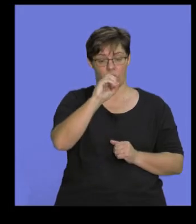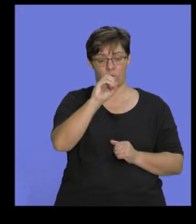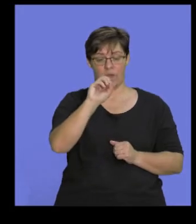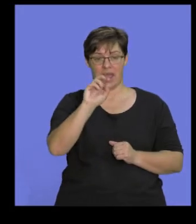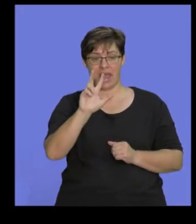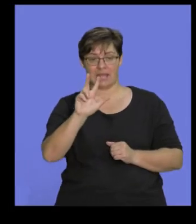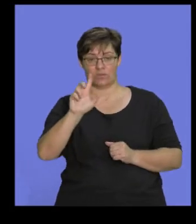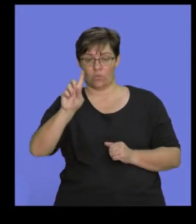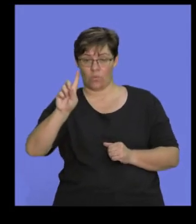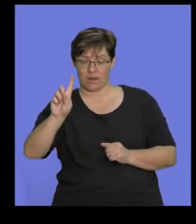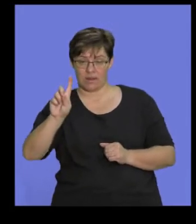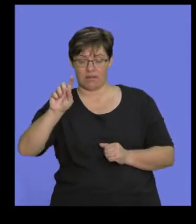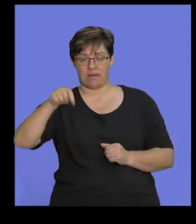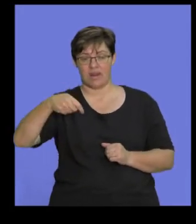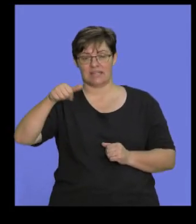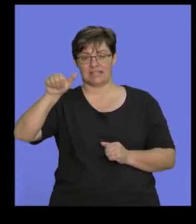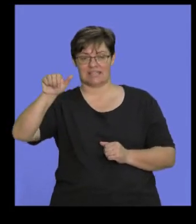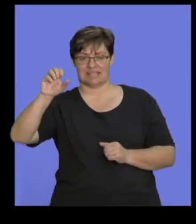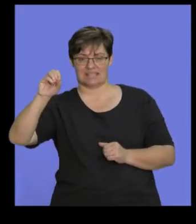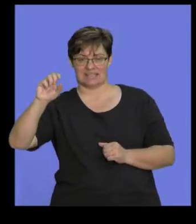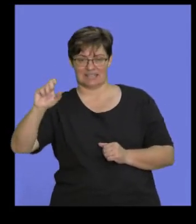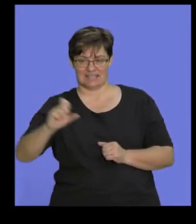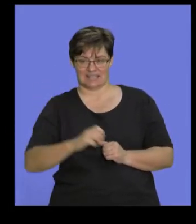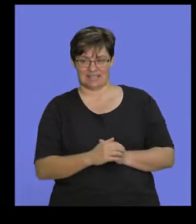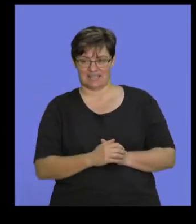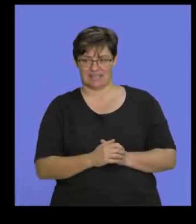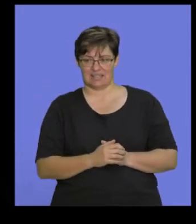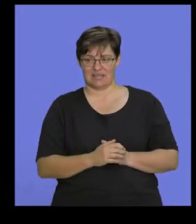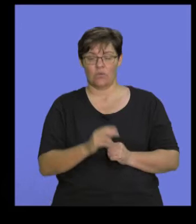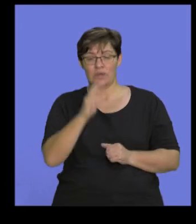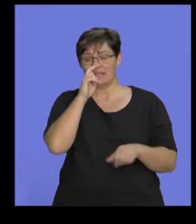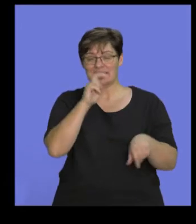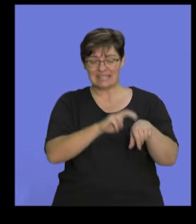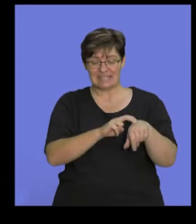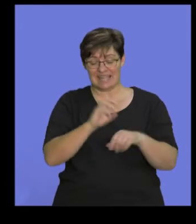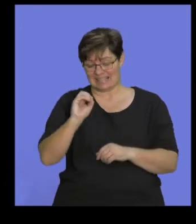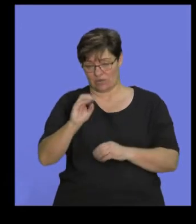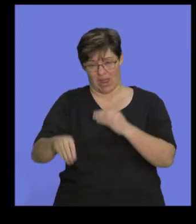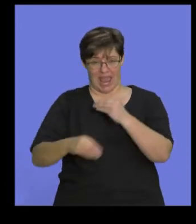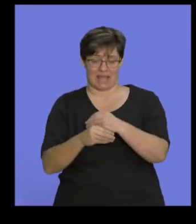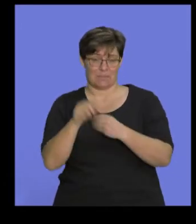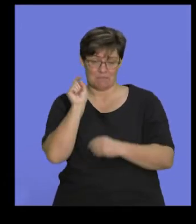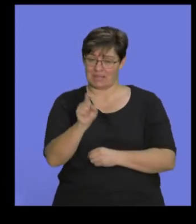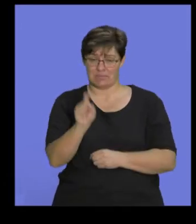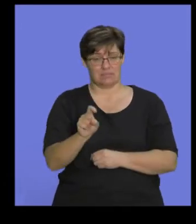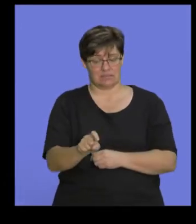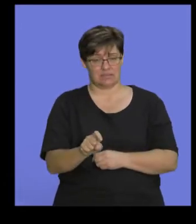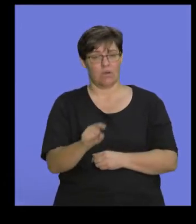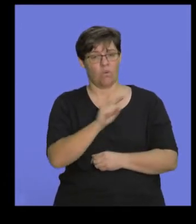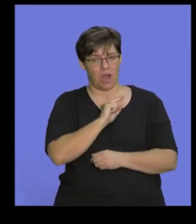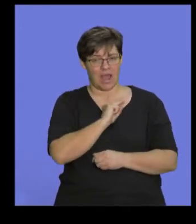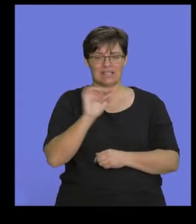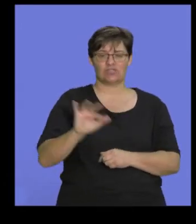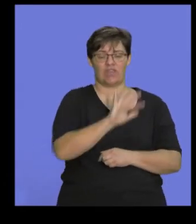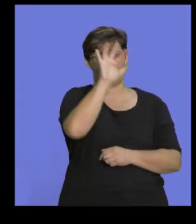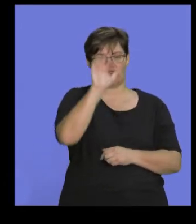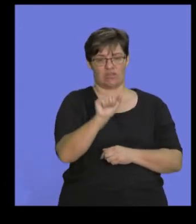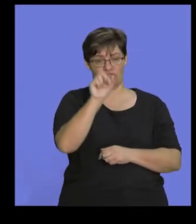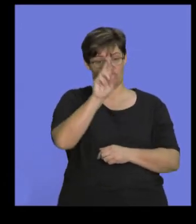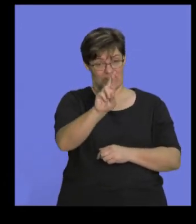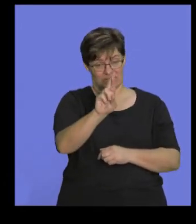1,081 rand and 60 cents. Guys, remember that we need to include this 0 because we're dealing with South African